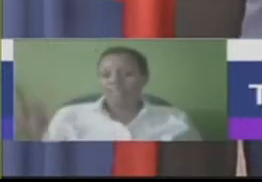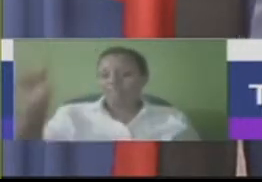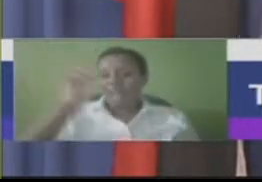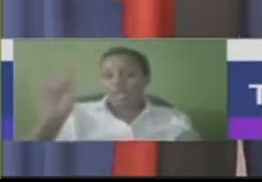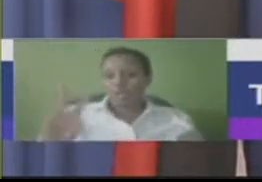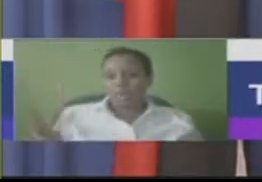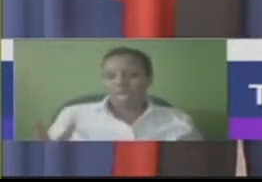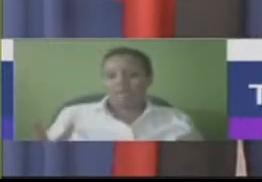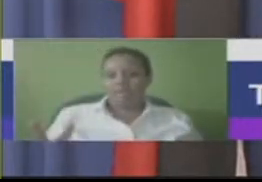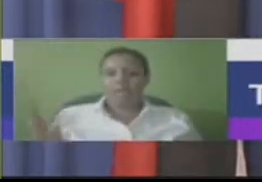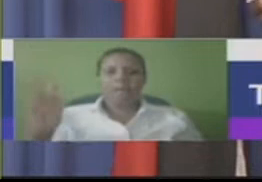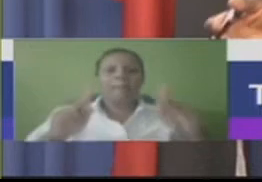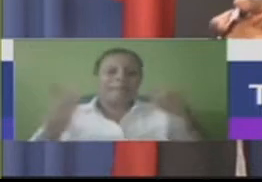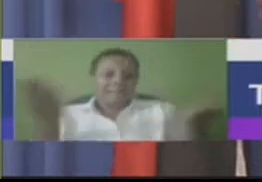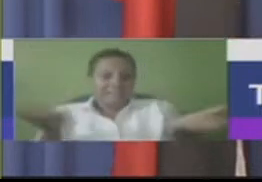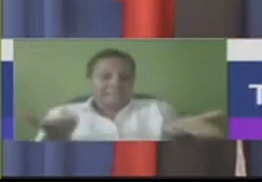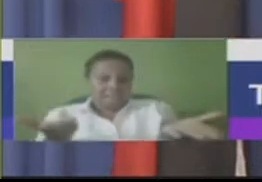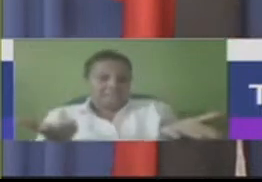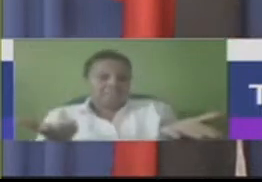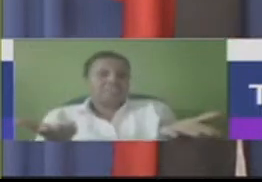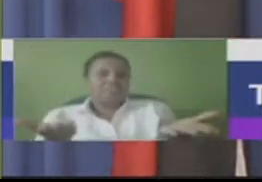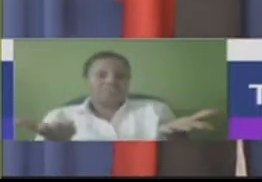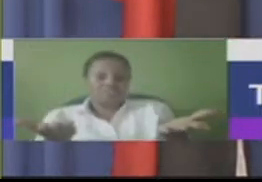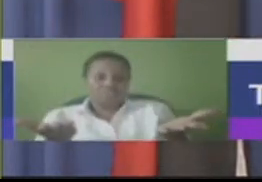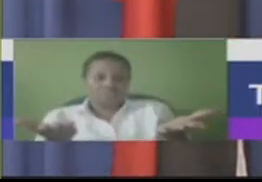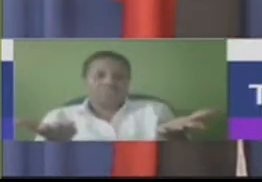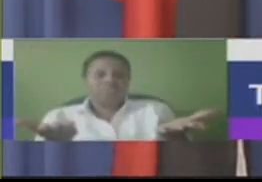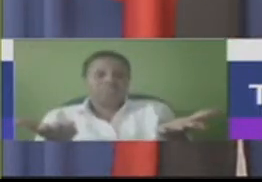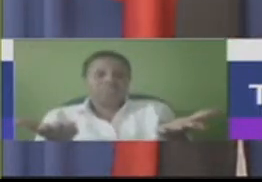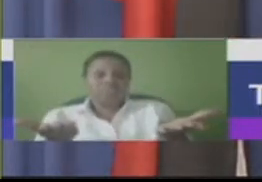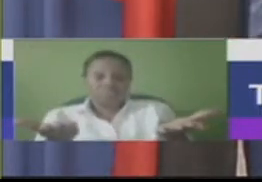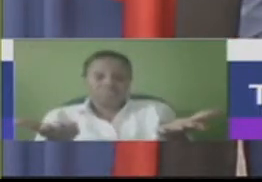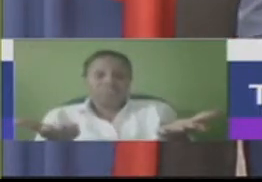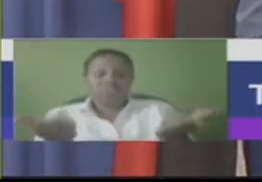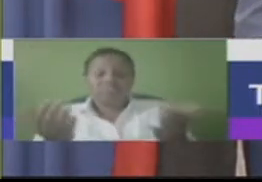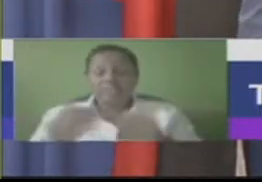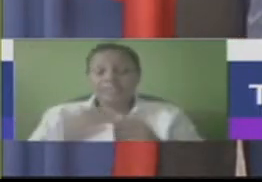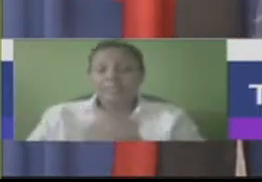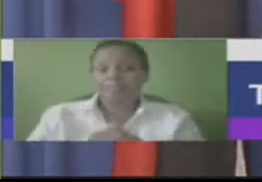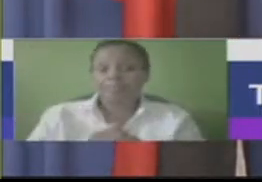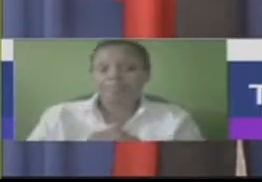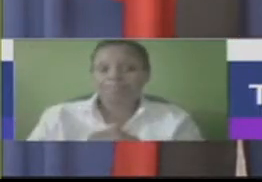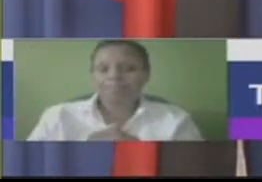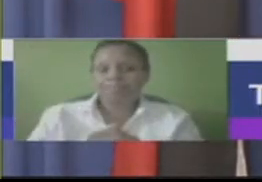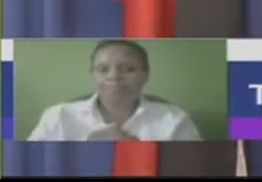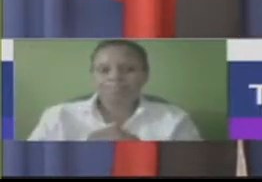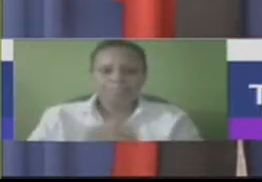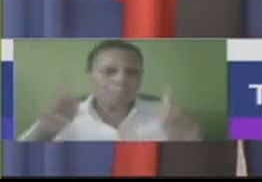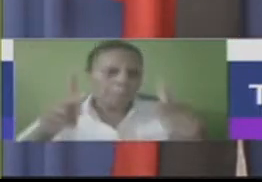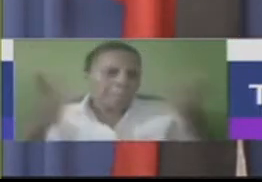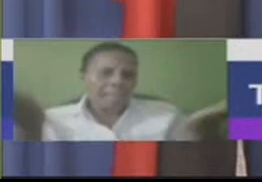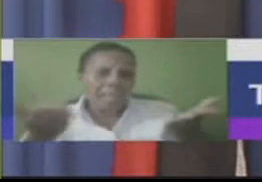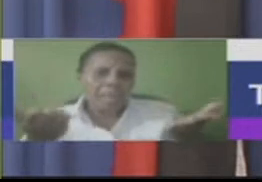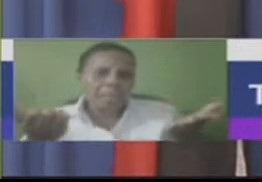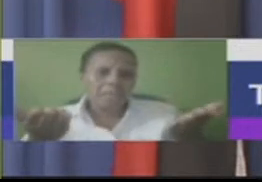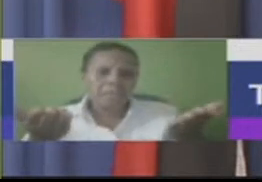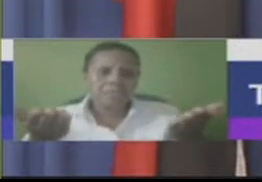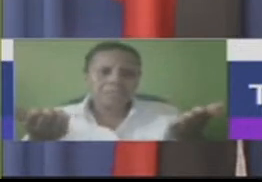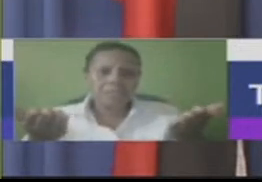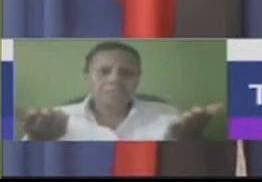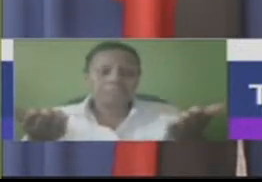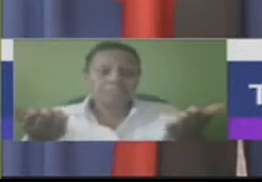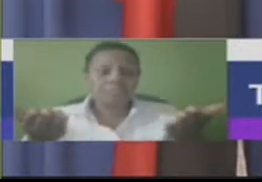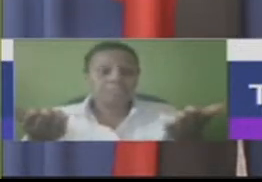here either in custody or who are here through our registration program or